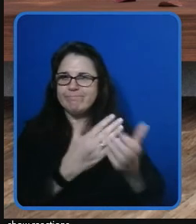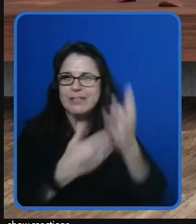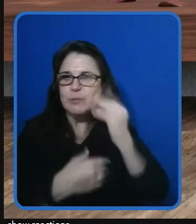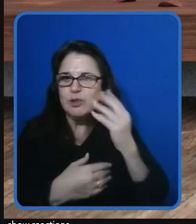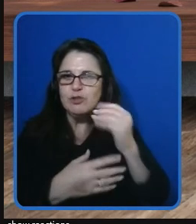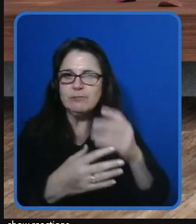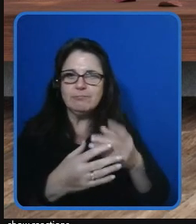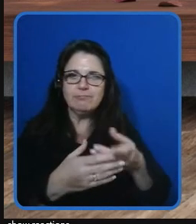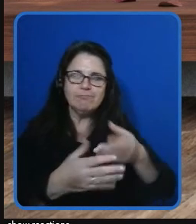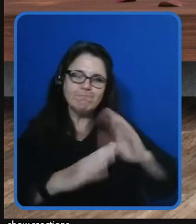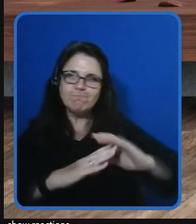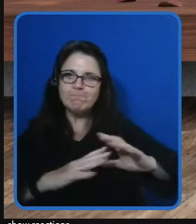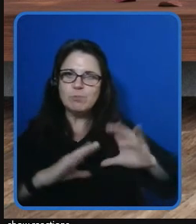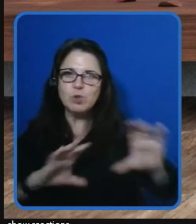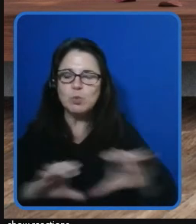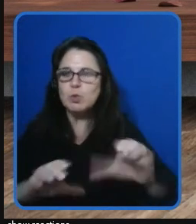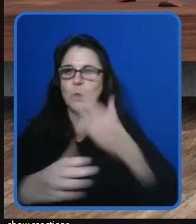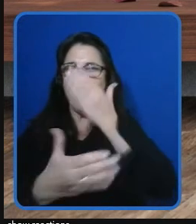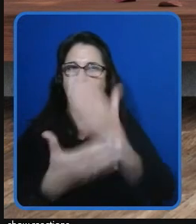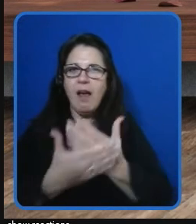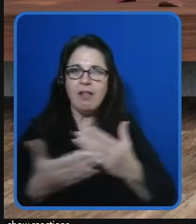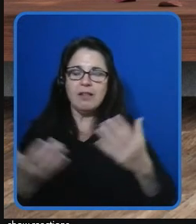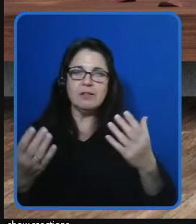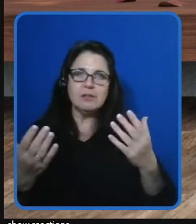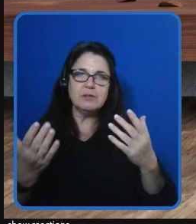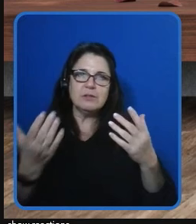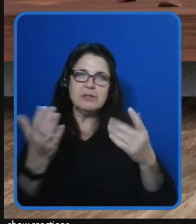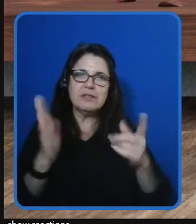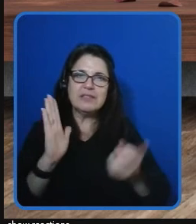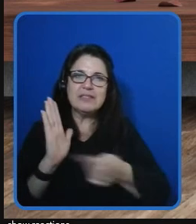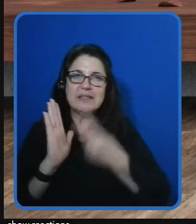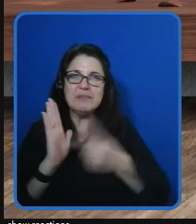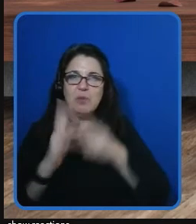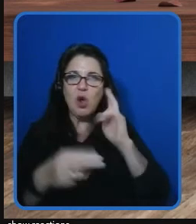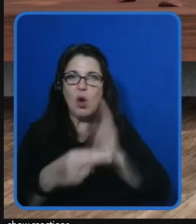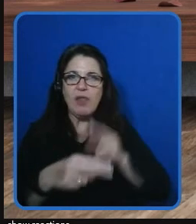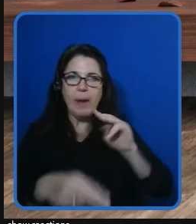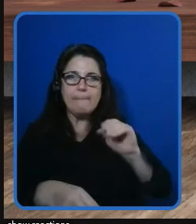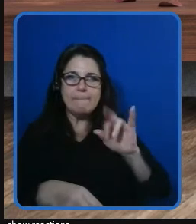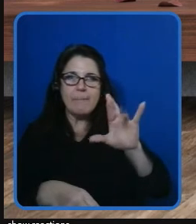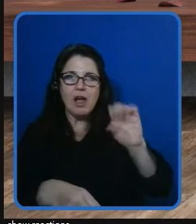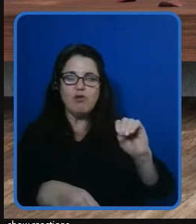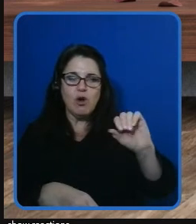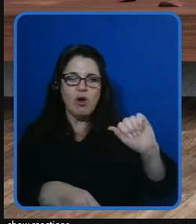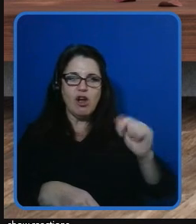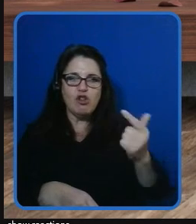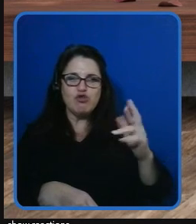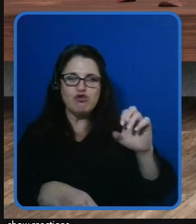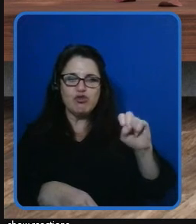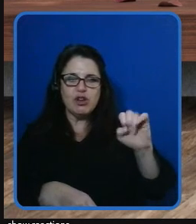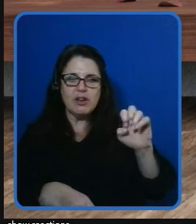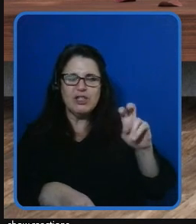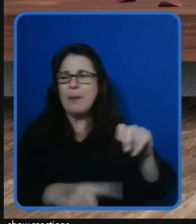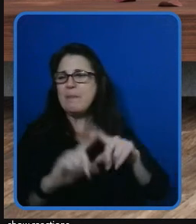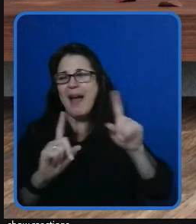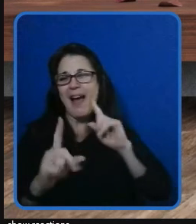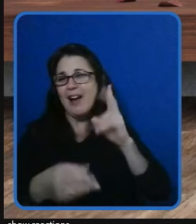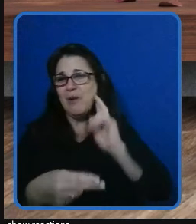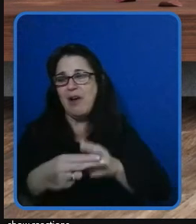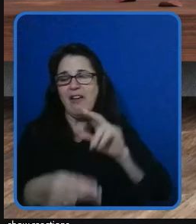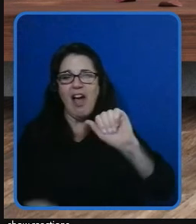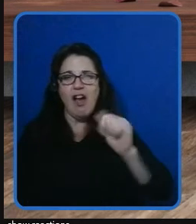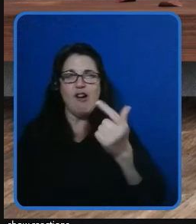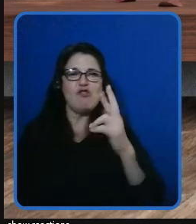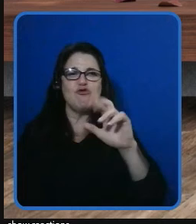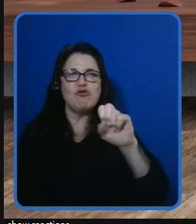we've been asking ourselves is where, sometimes people call these microaggressions, but I would actually just call them aggressions. like, where does these things